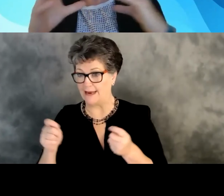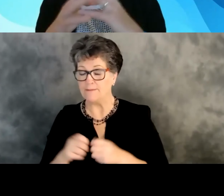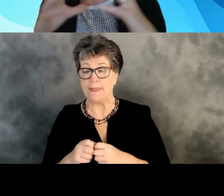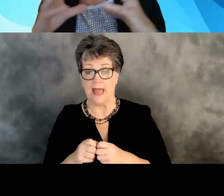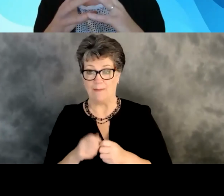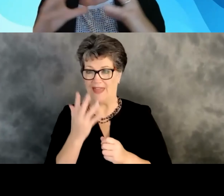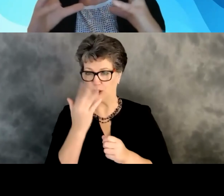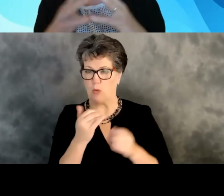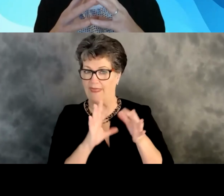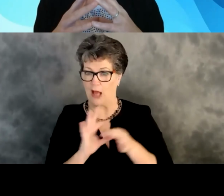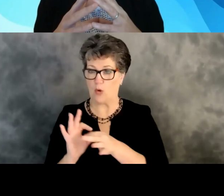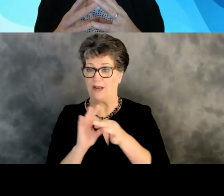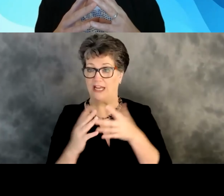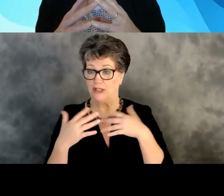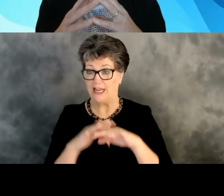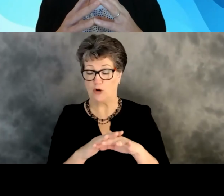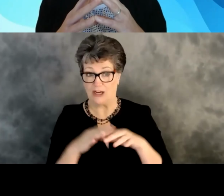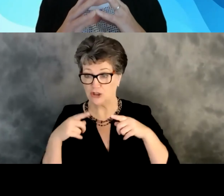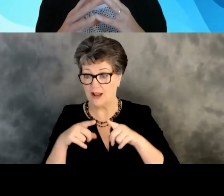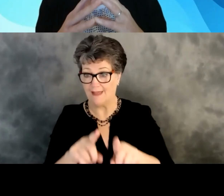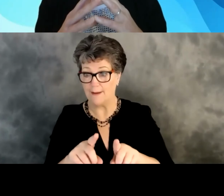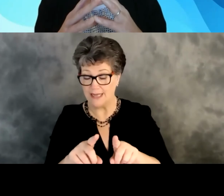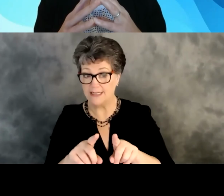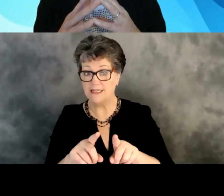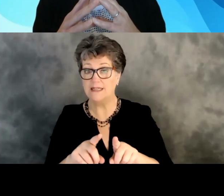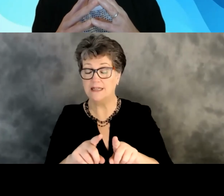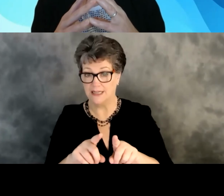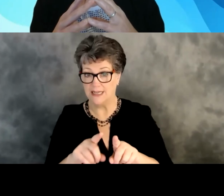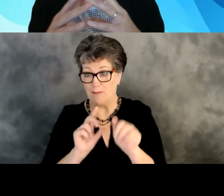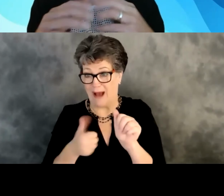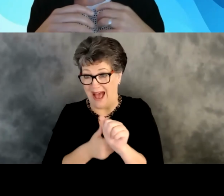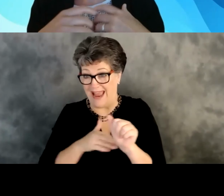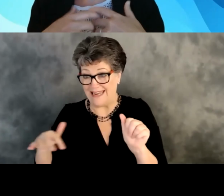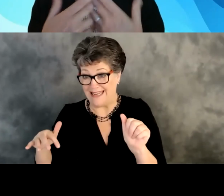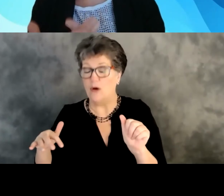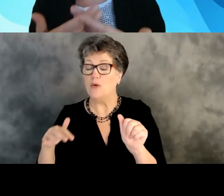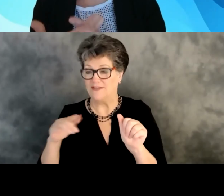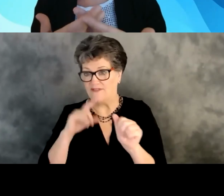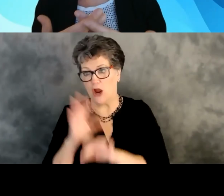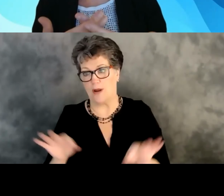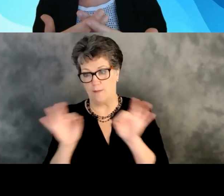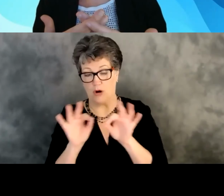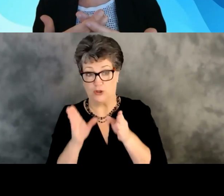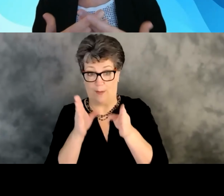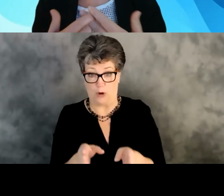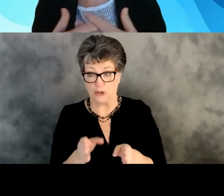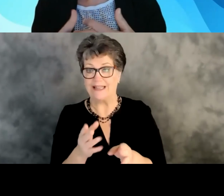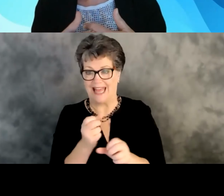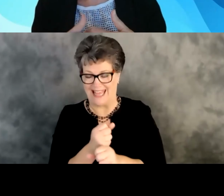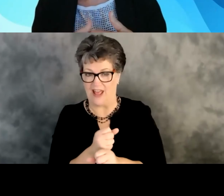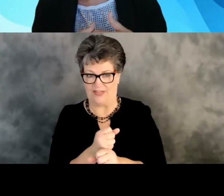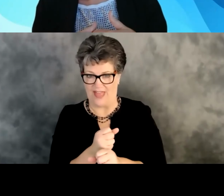why that coordination, integration, alignment behind the scenes is so important, so that the person can get the person-centered